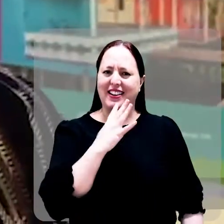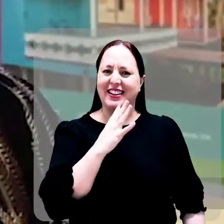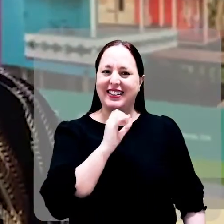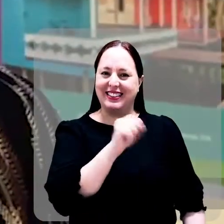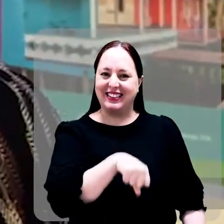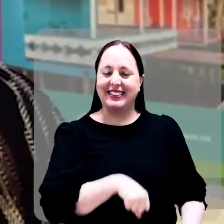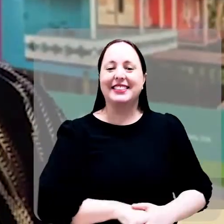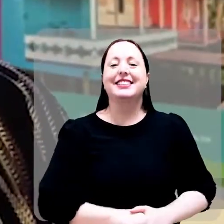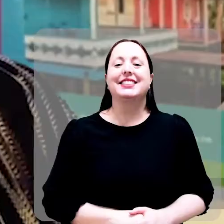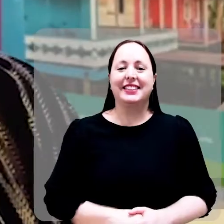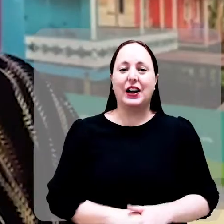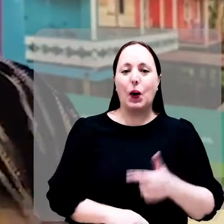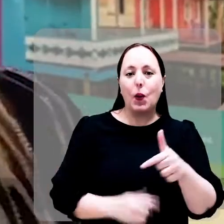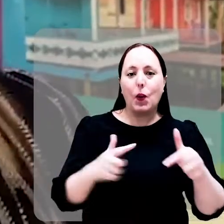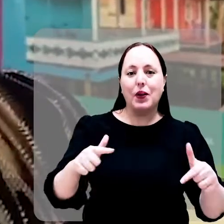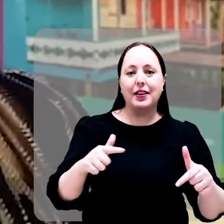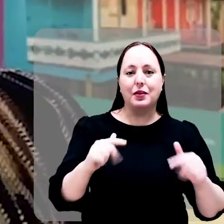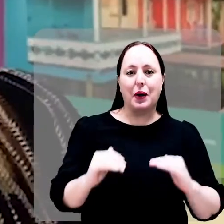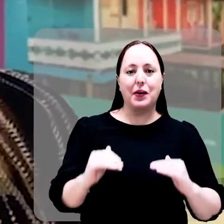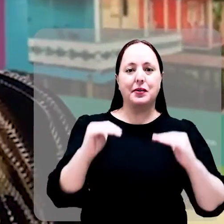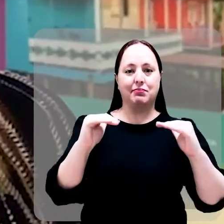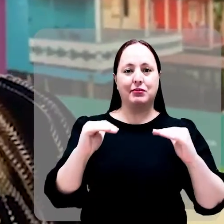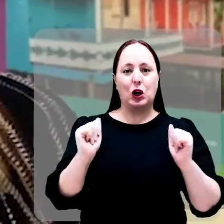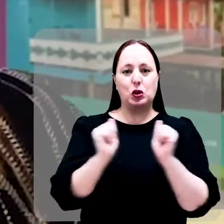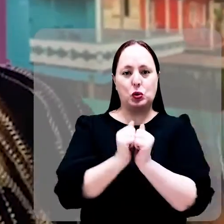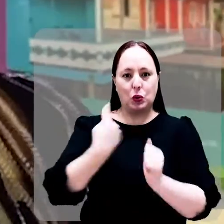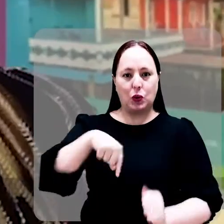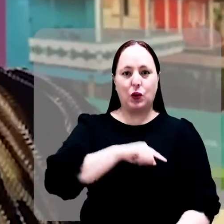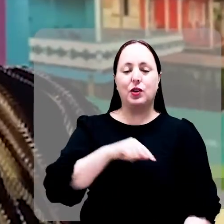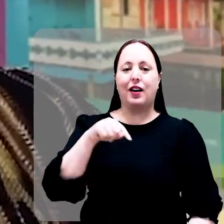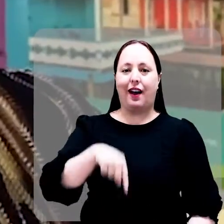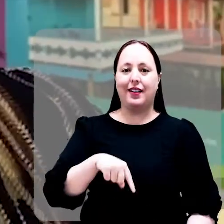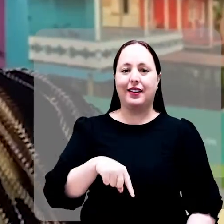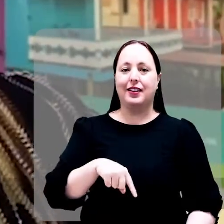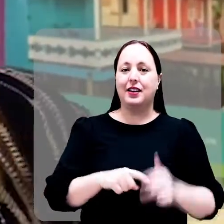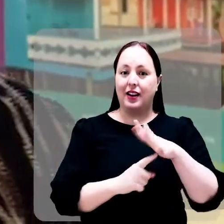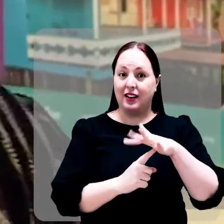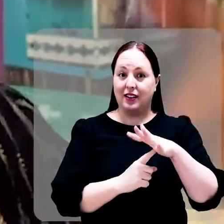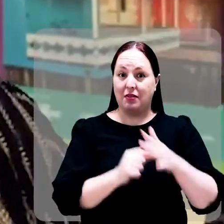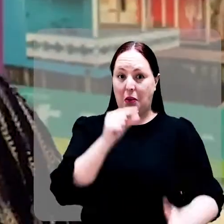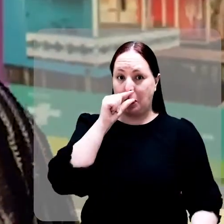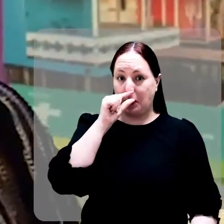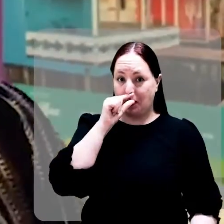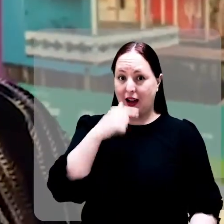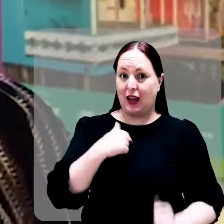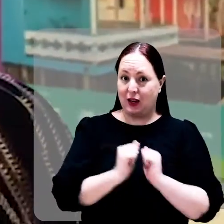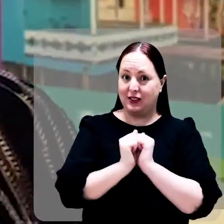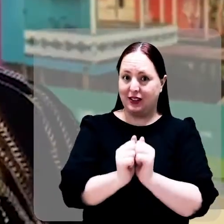vão lá conhecer. Outras autoridades estiveram conosco aqui no pavilhão,